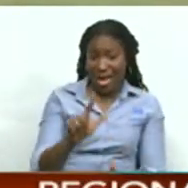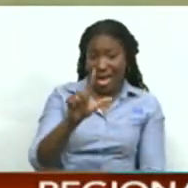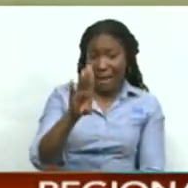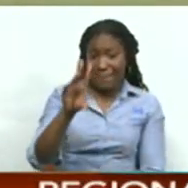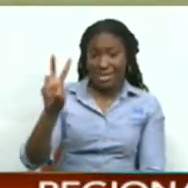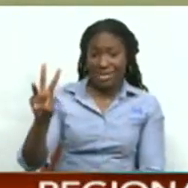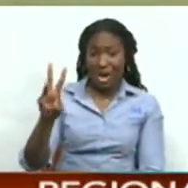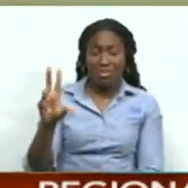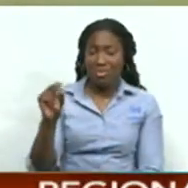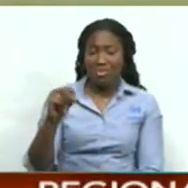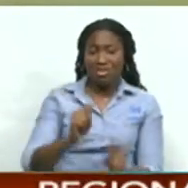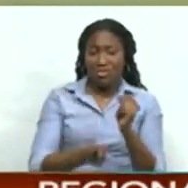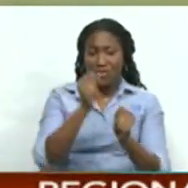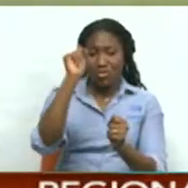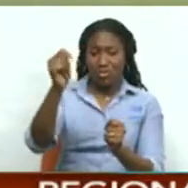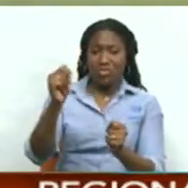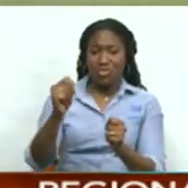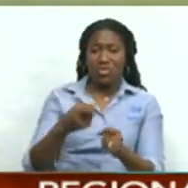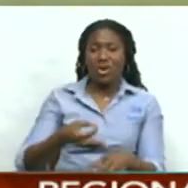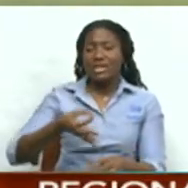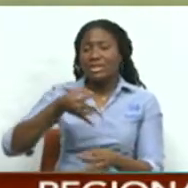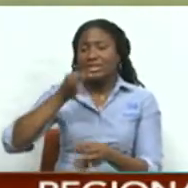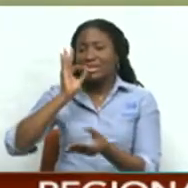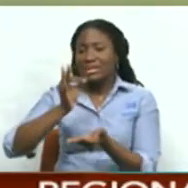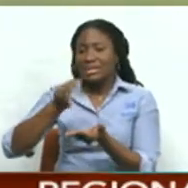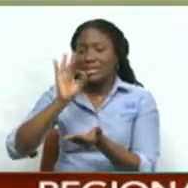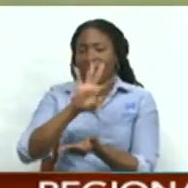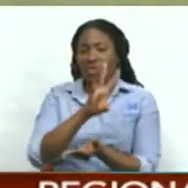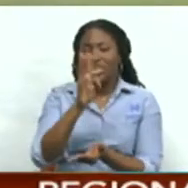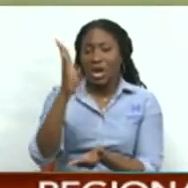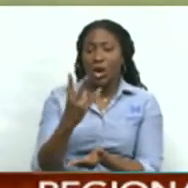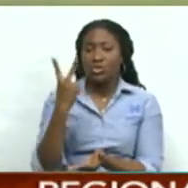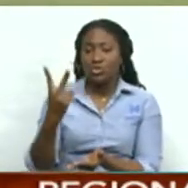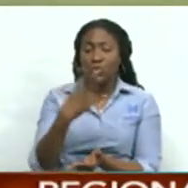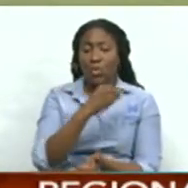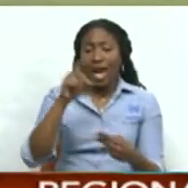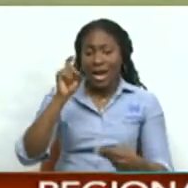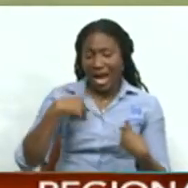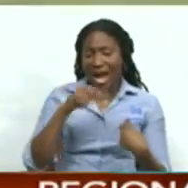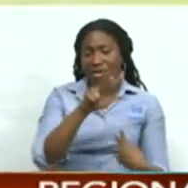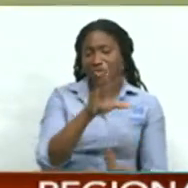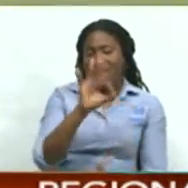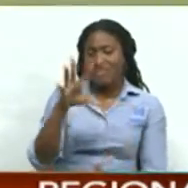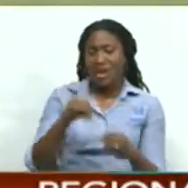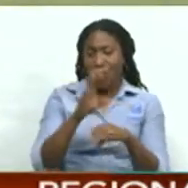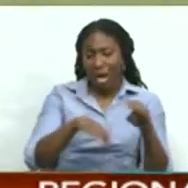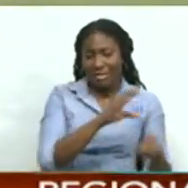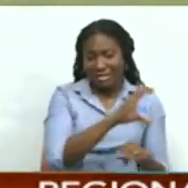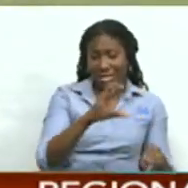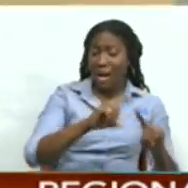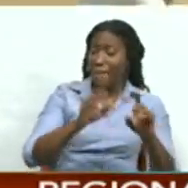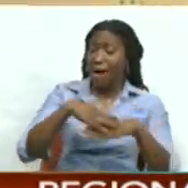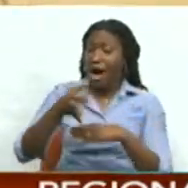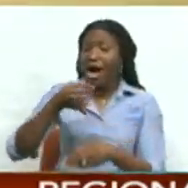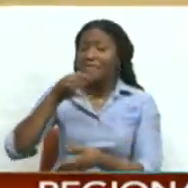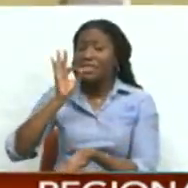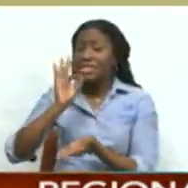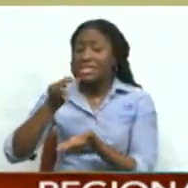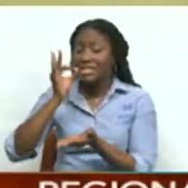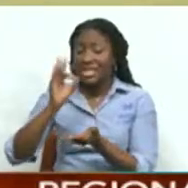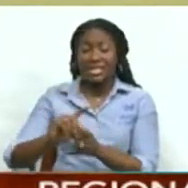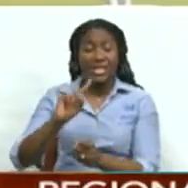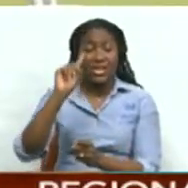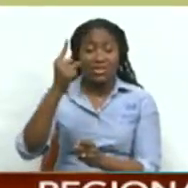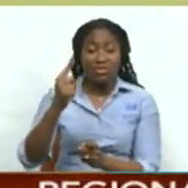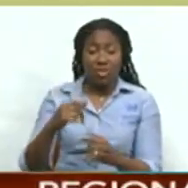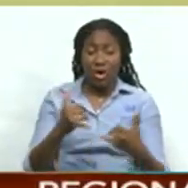TNT went to T at 46 for 2 and a lead of 395. After T, first innings century makers Amir Jangu